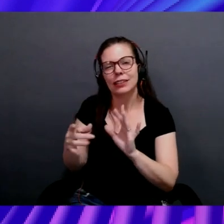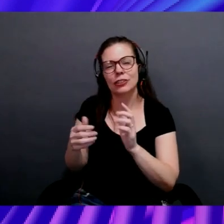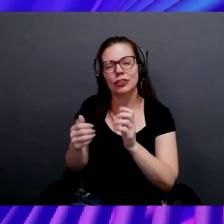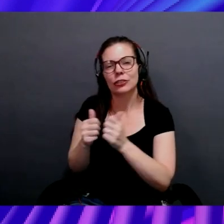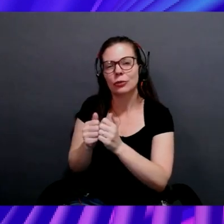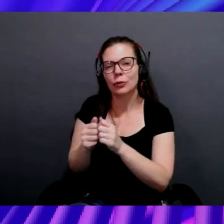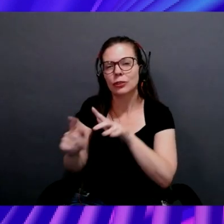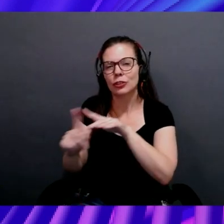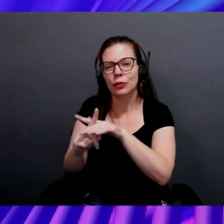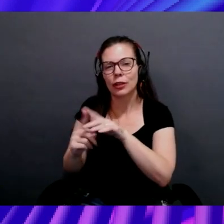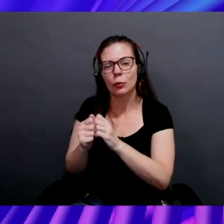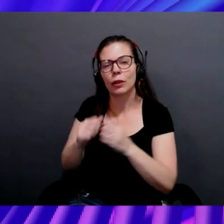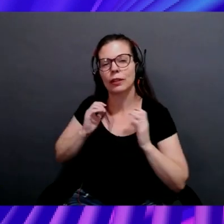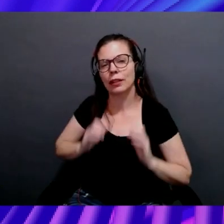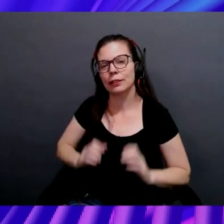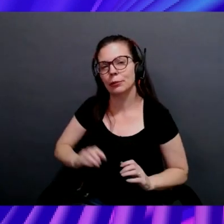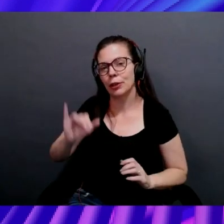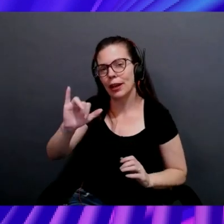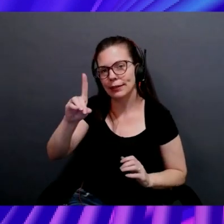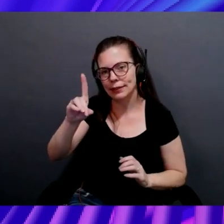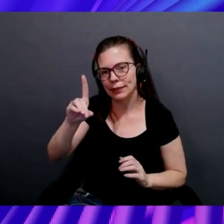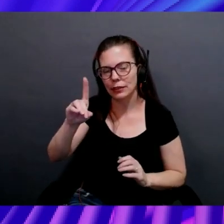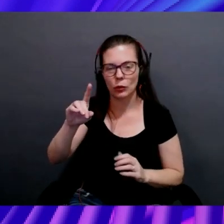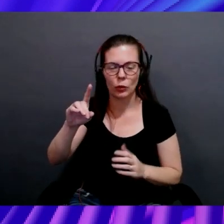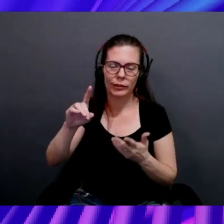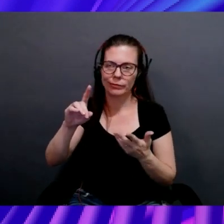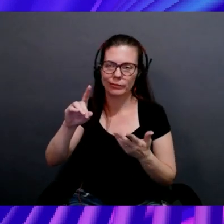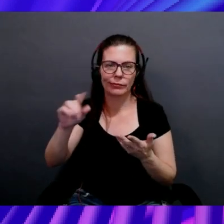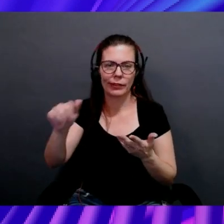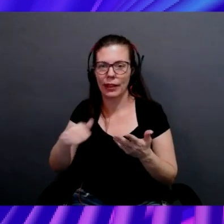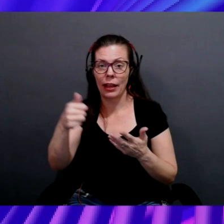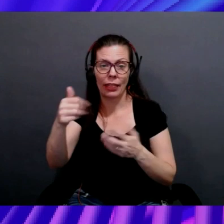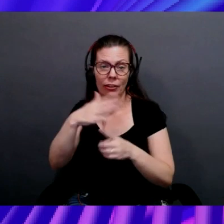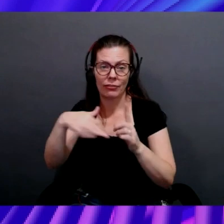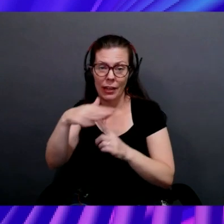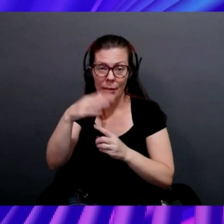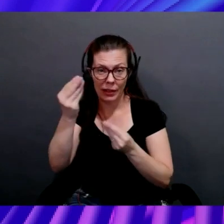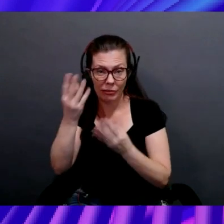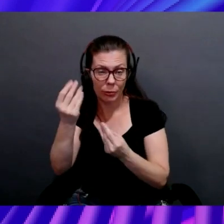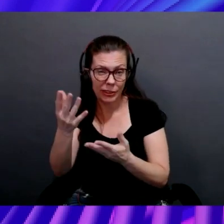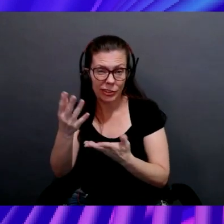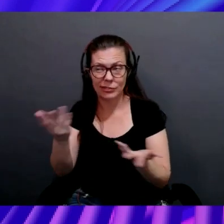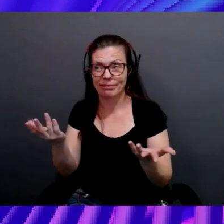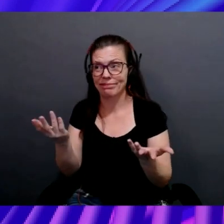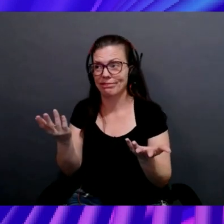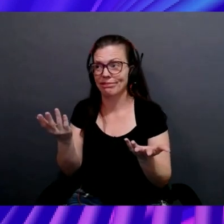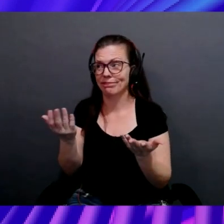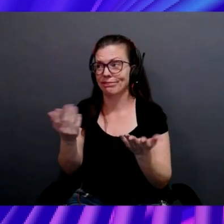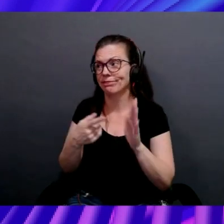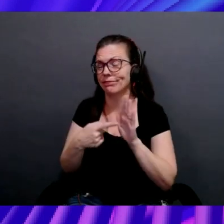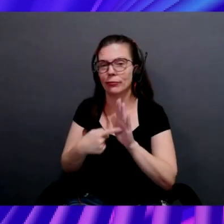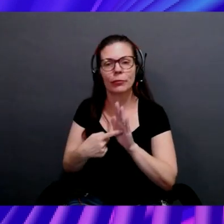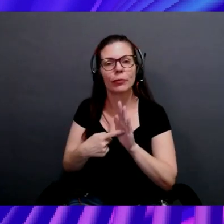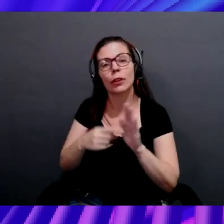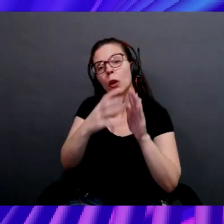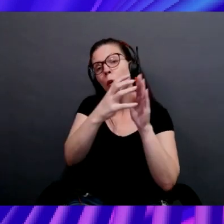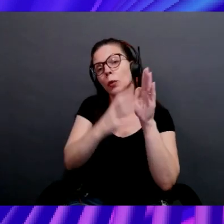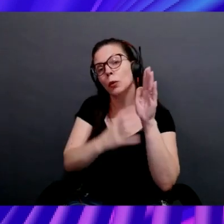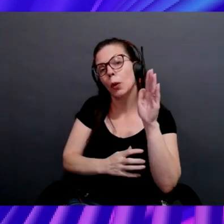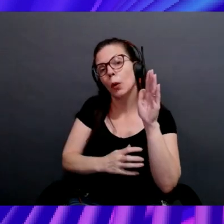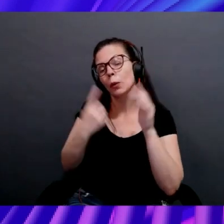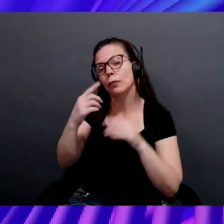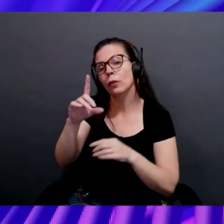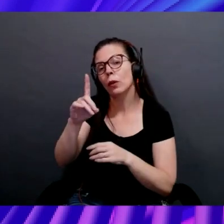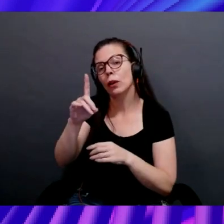customer ID or some other bit of environmental information, say the code for the data center that